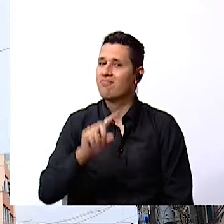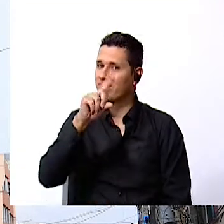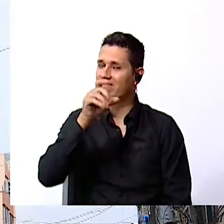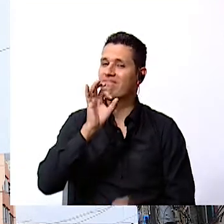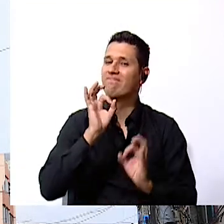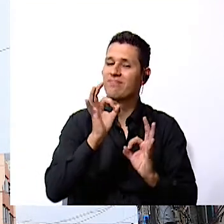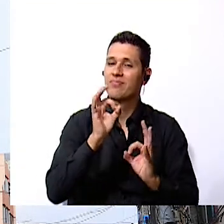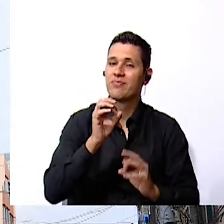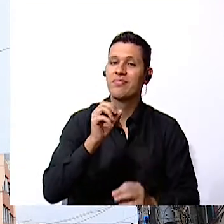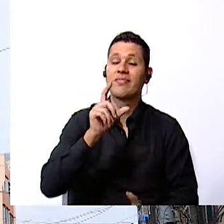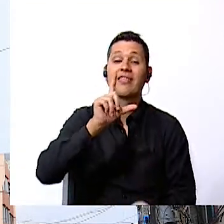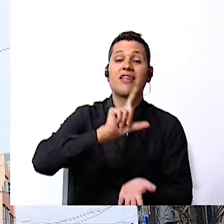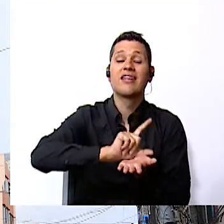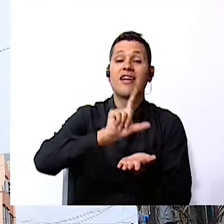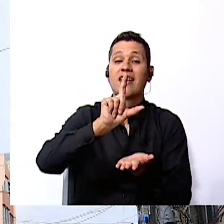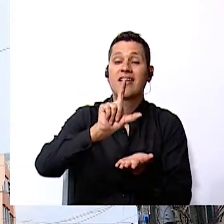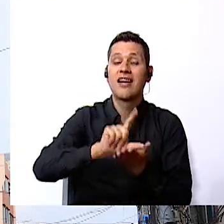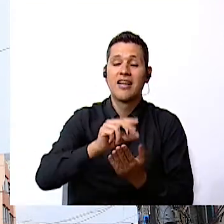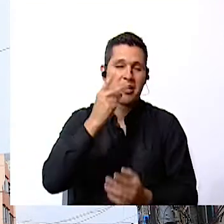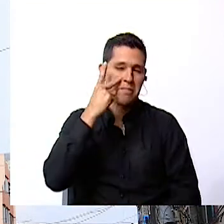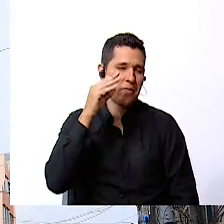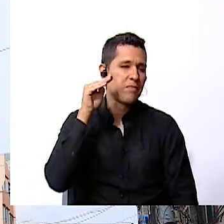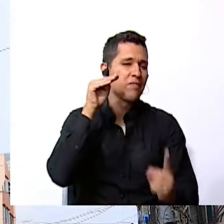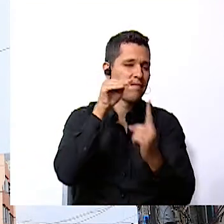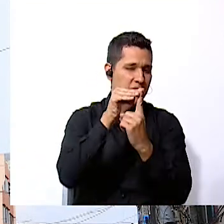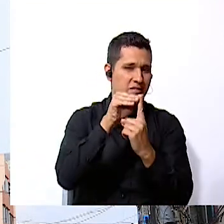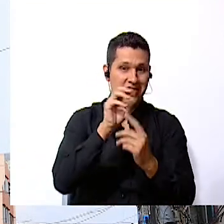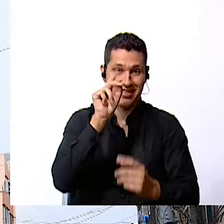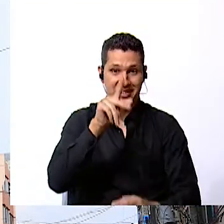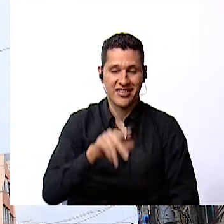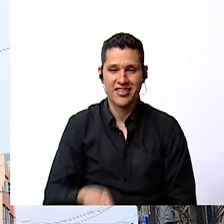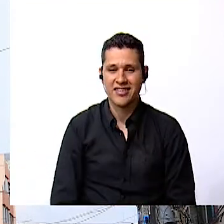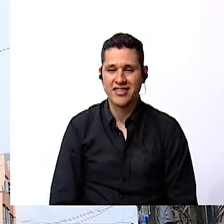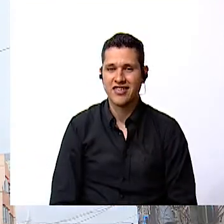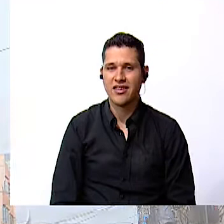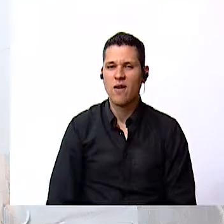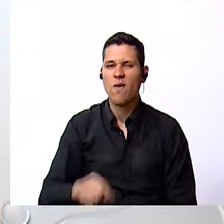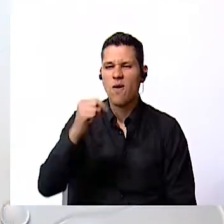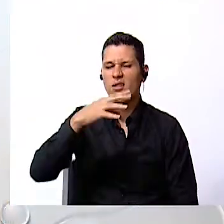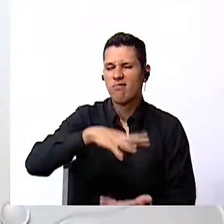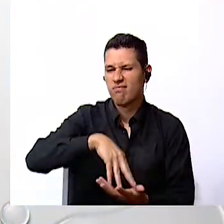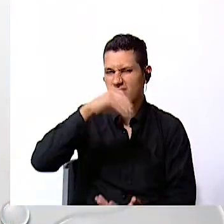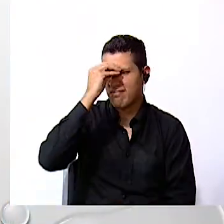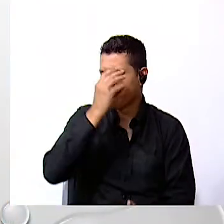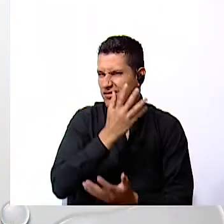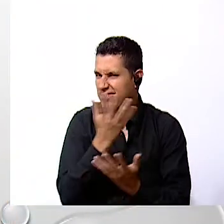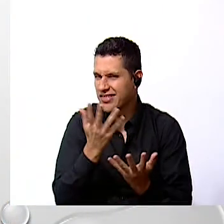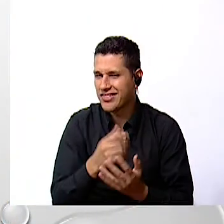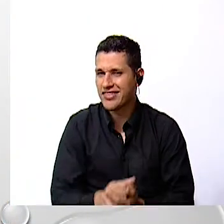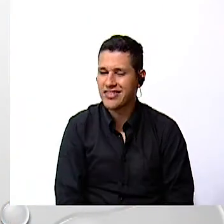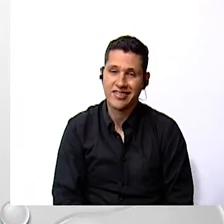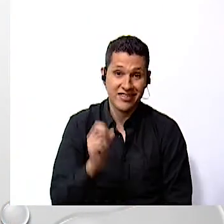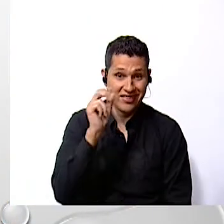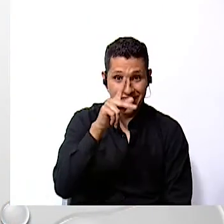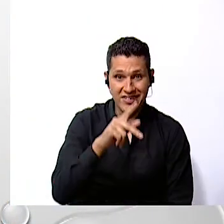our lesson goals for today. Let's see what we are going to learn, okay?